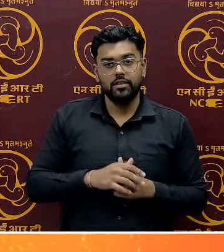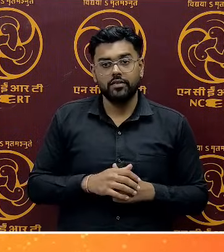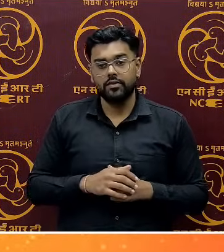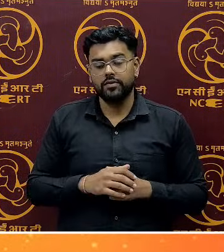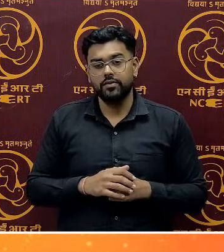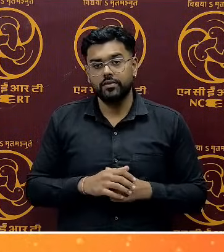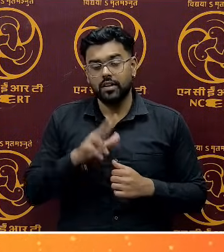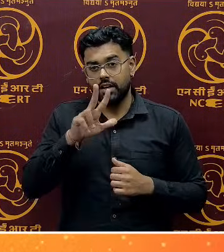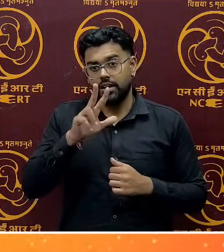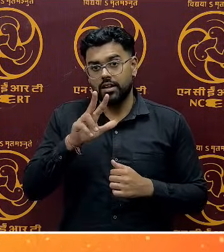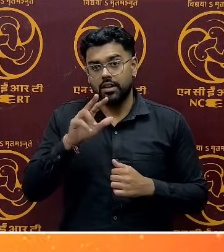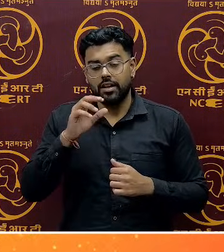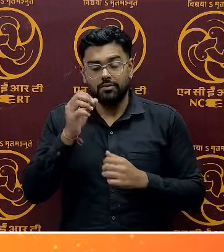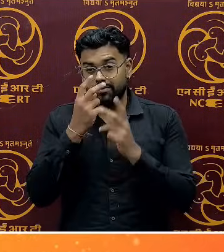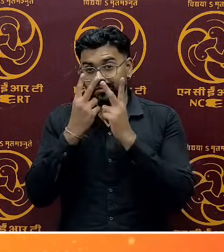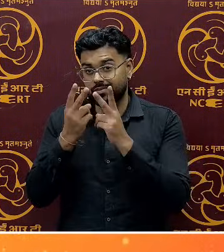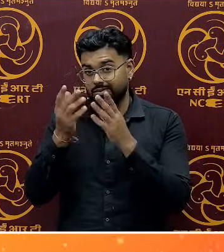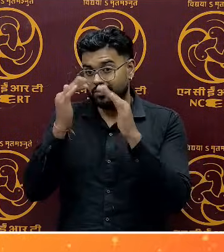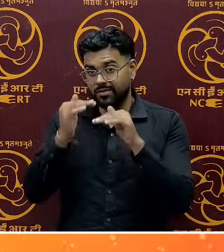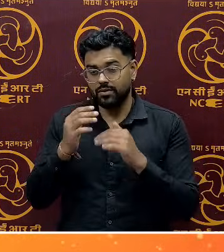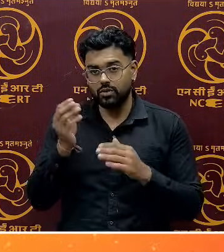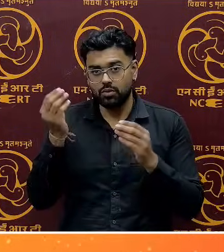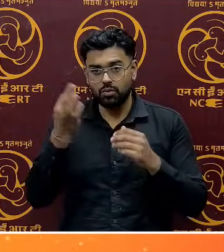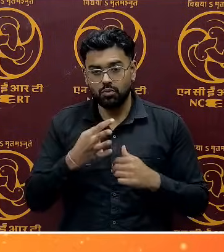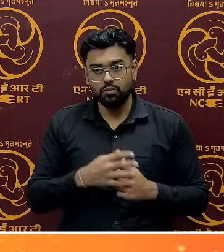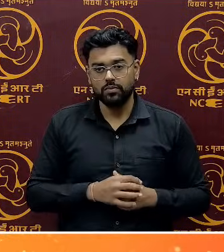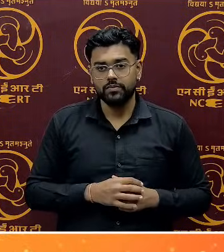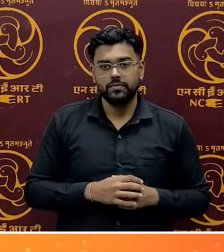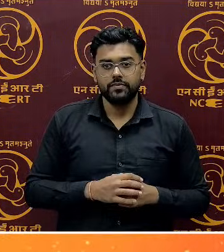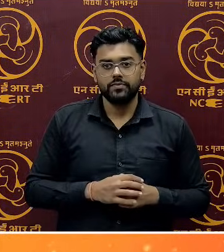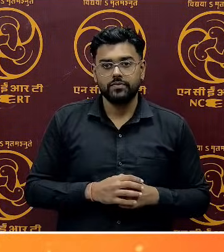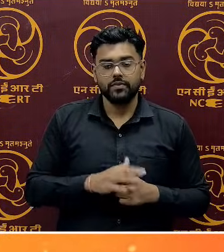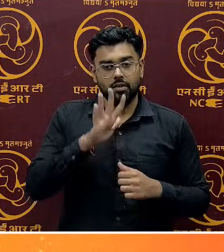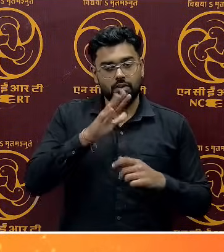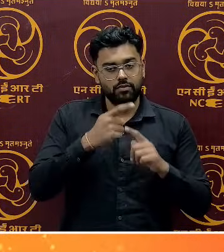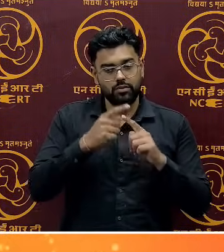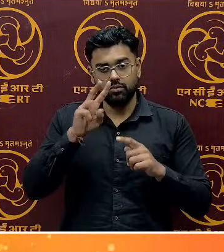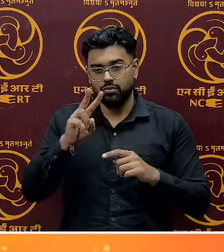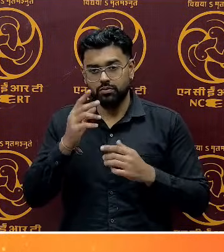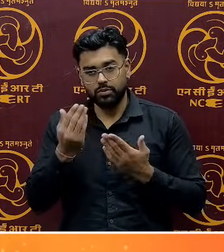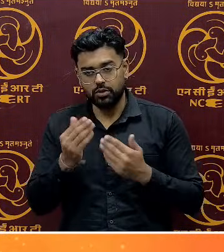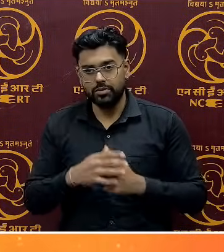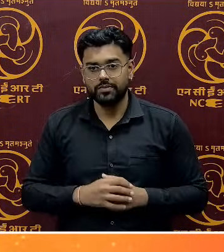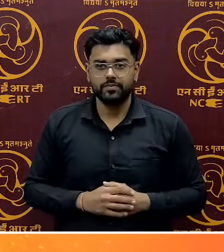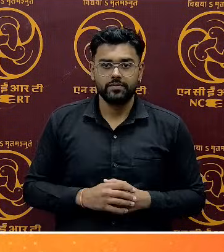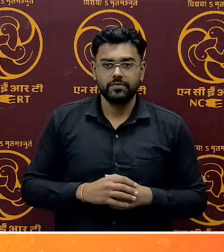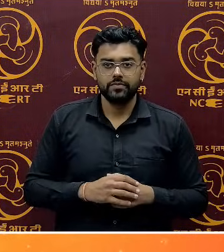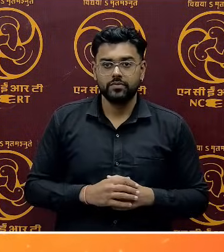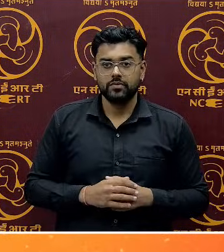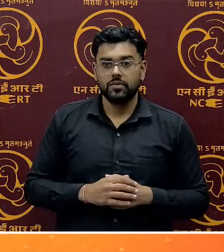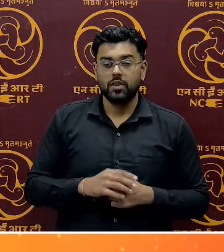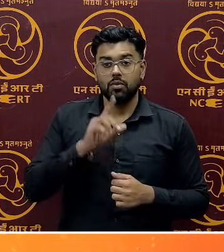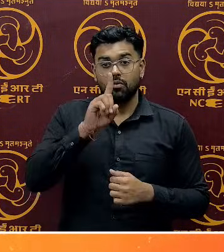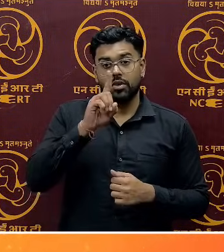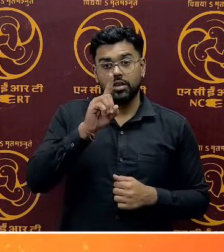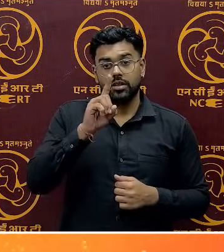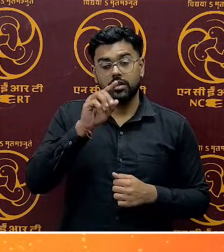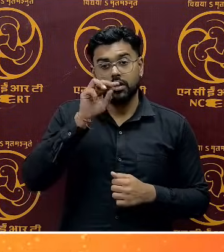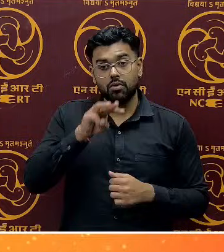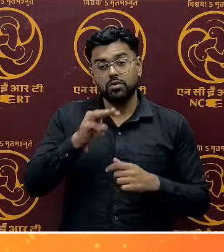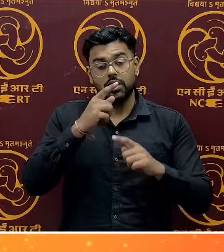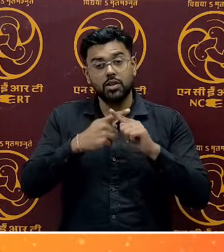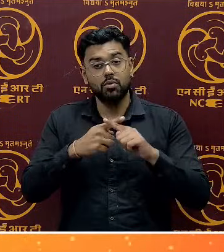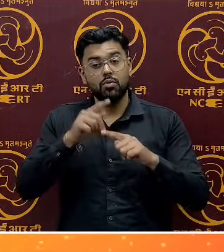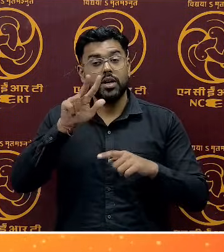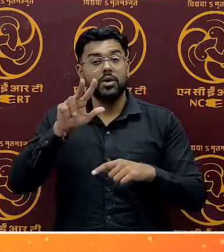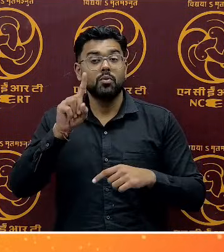as 2 to the power 2, 3 to the power 4 and 5 to the power 2 children. Okay. What about 1000 into 81?